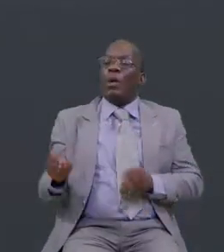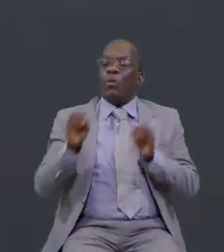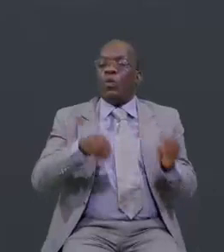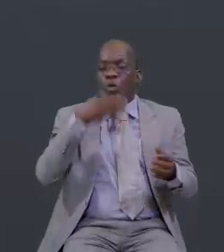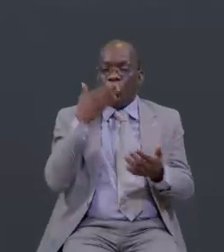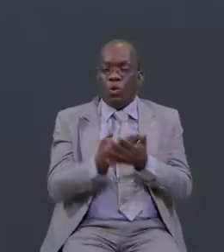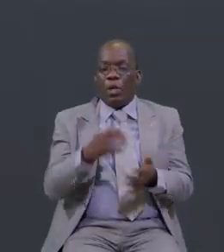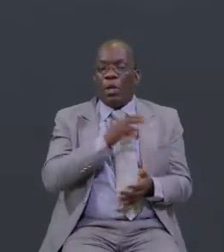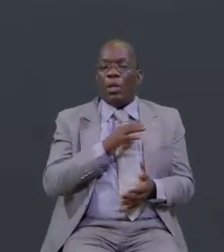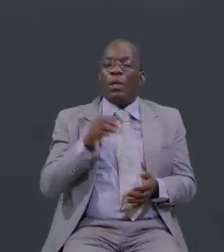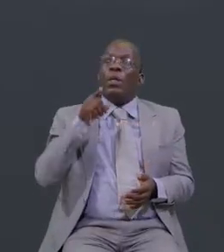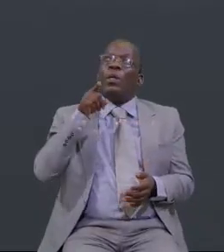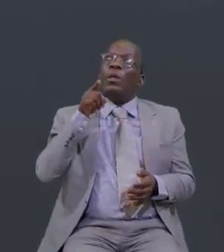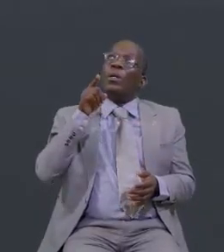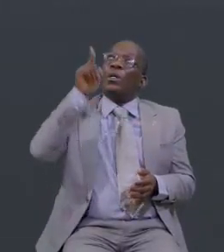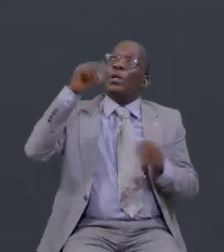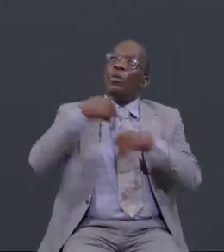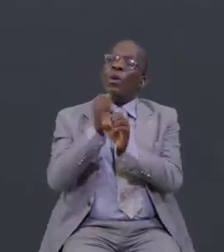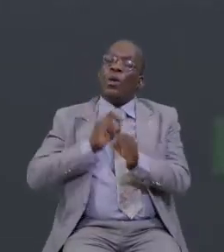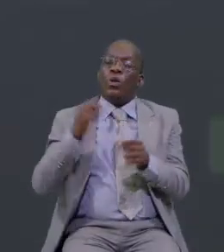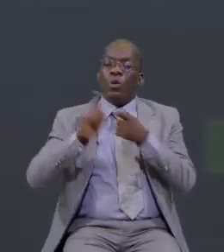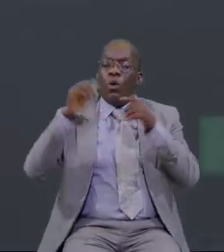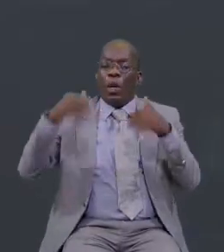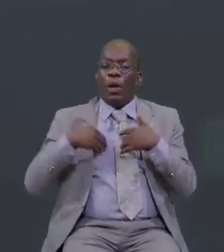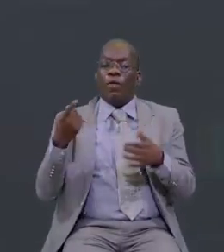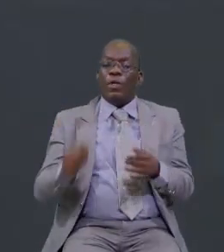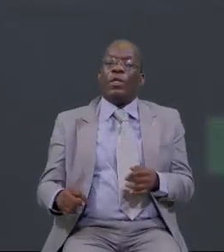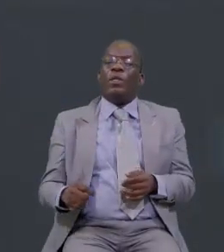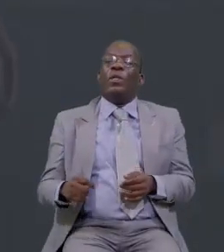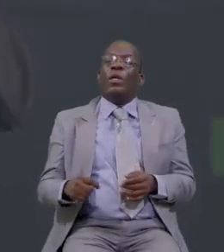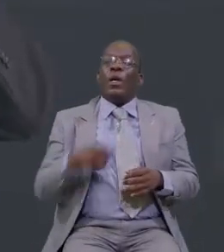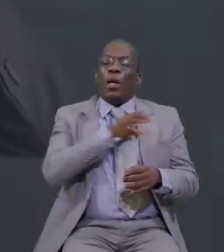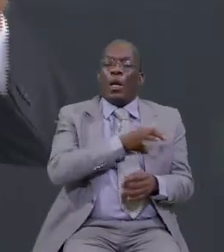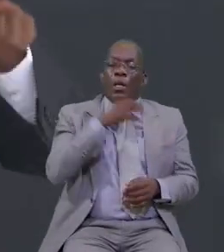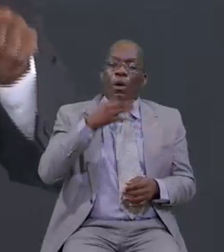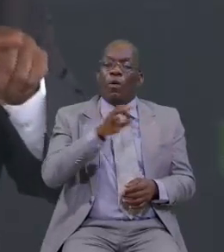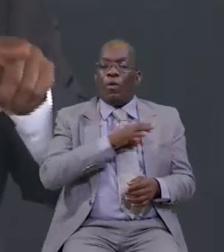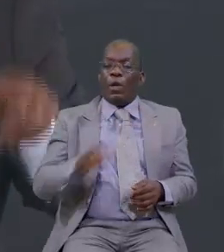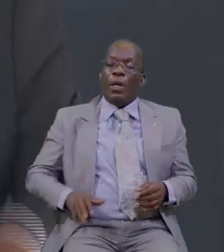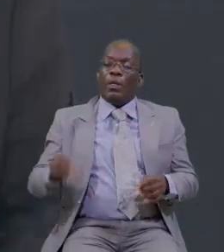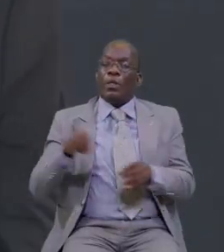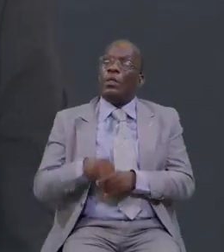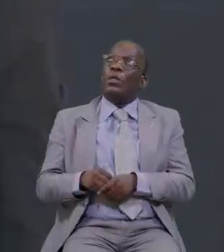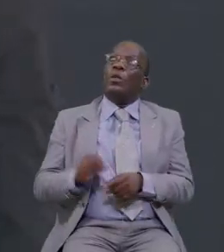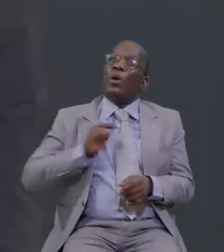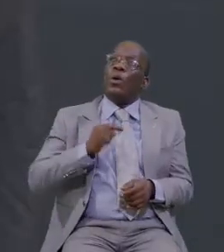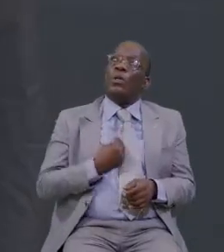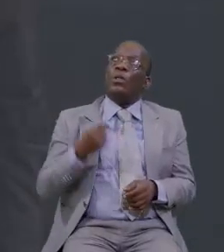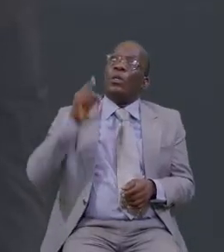very image of Christ in us. And he does that by the truth